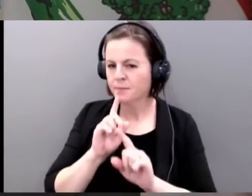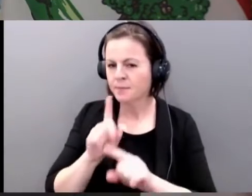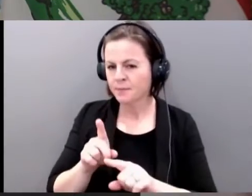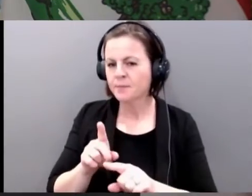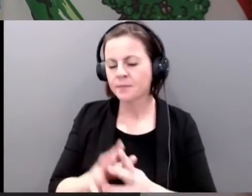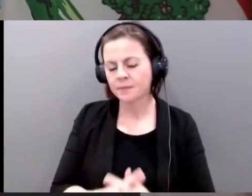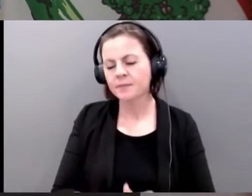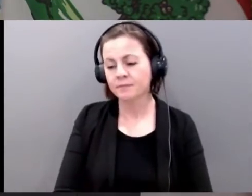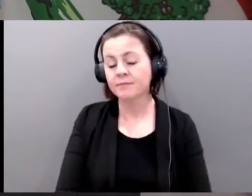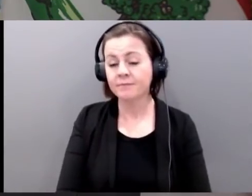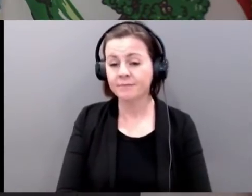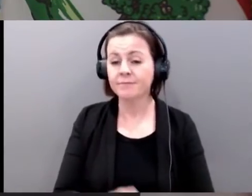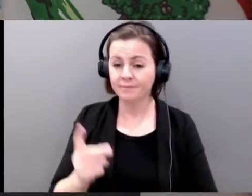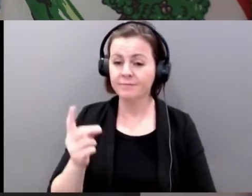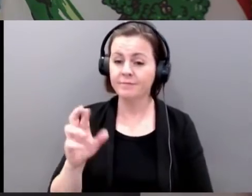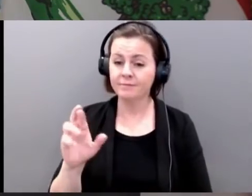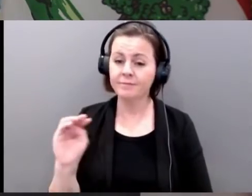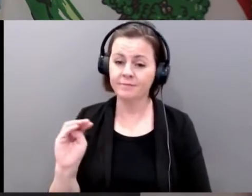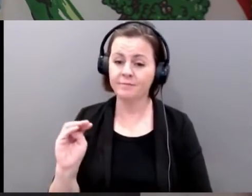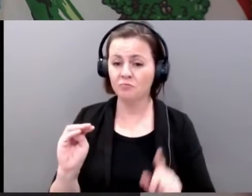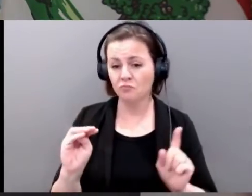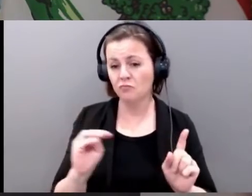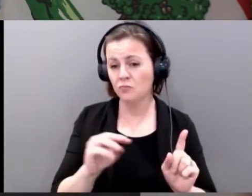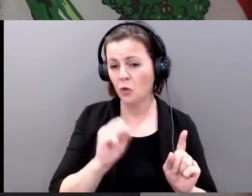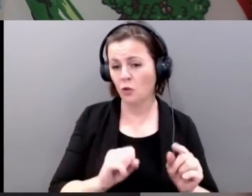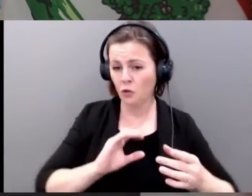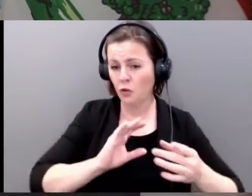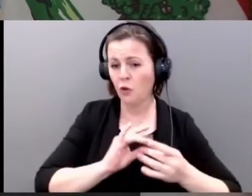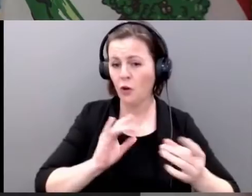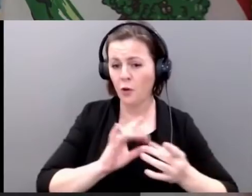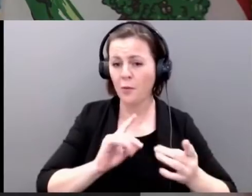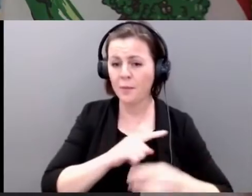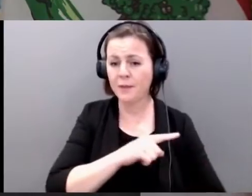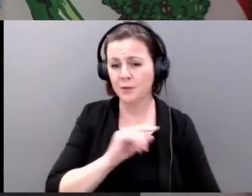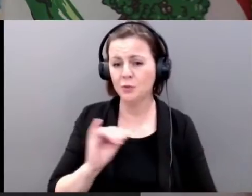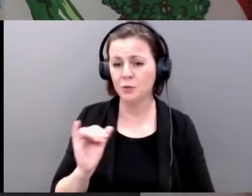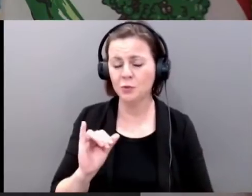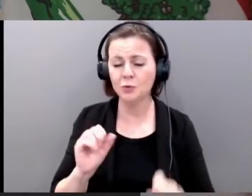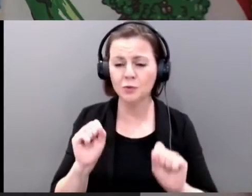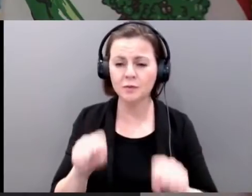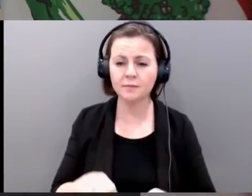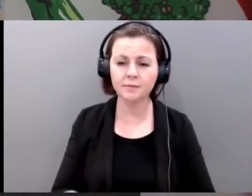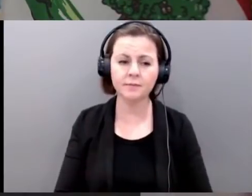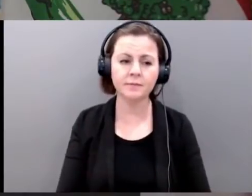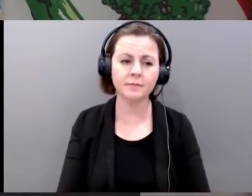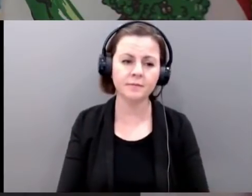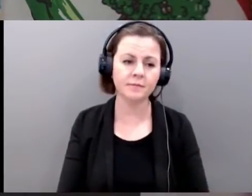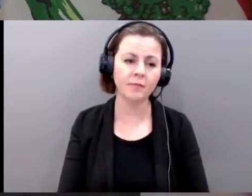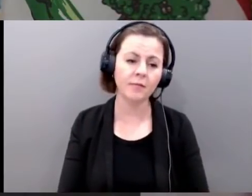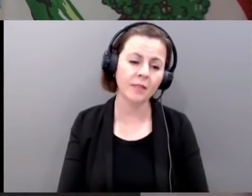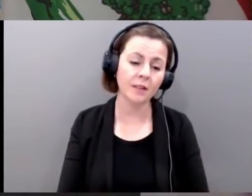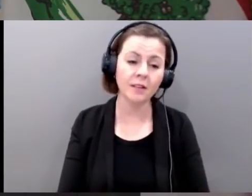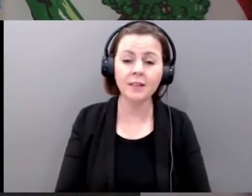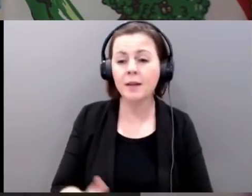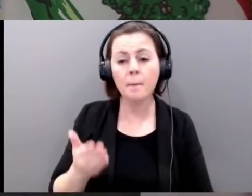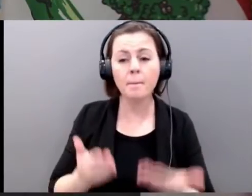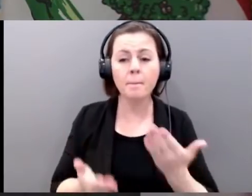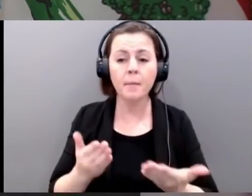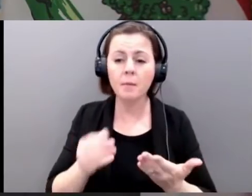Dr. Morrison could weigh in on this as well. I think that quite frankly, maybe we're not there